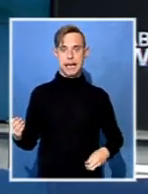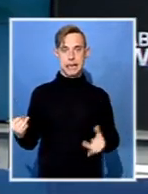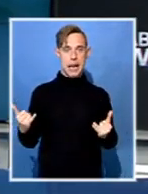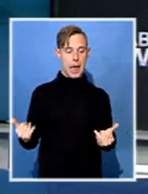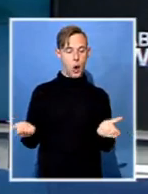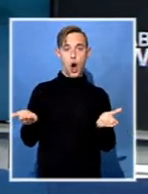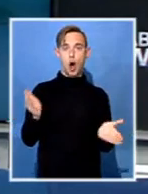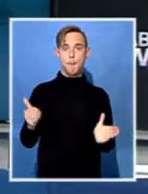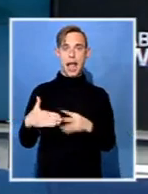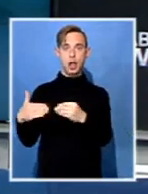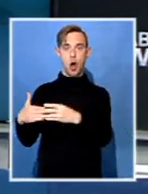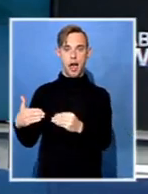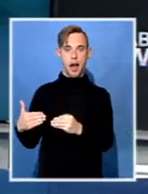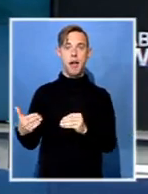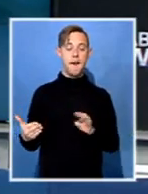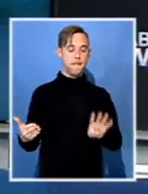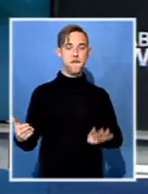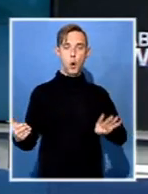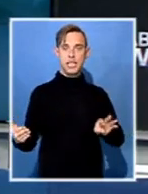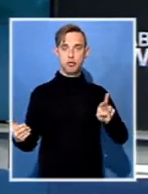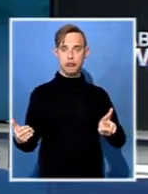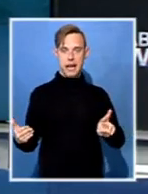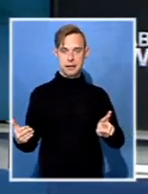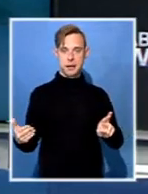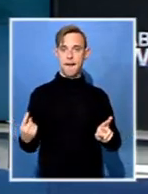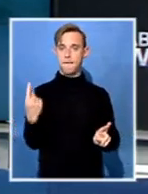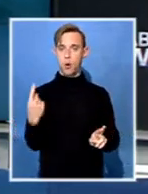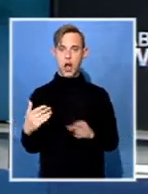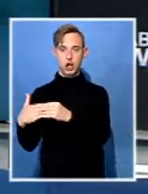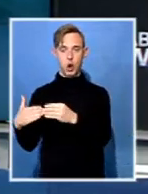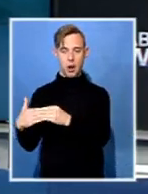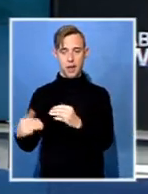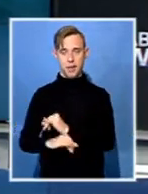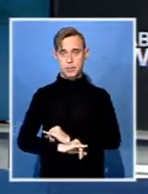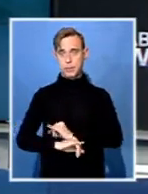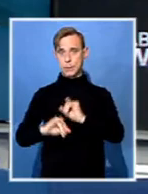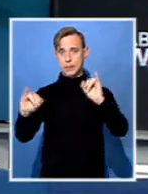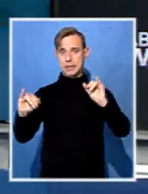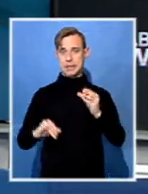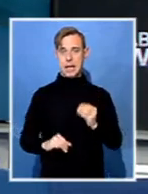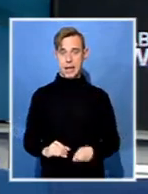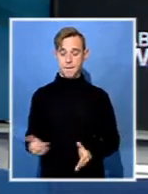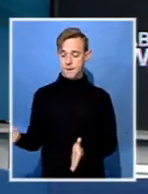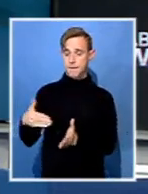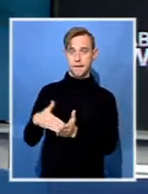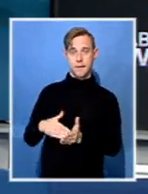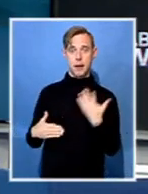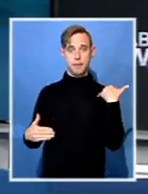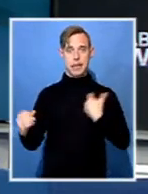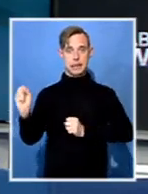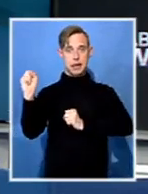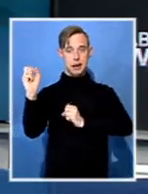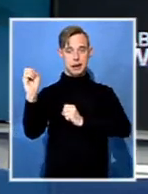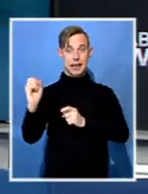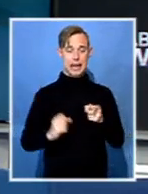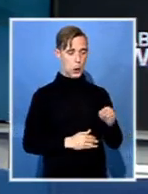mark. That brings it to its weakest level this entire year. Yeah, it started to fall during the midterm budget speech by the